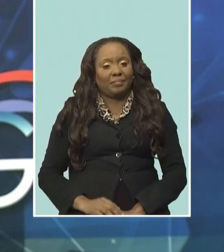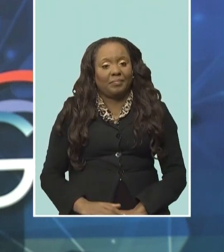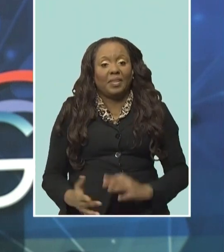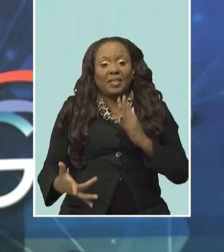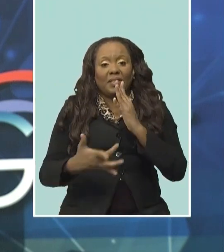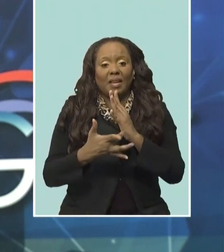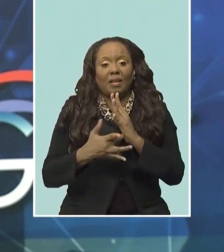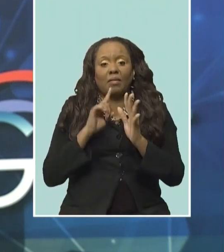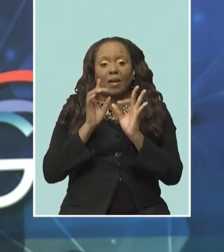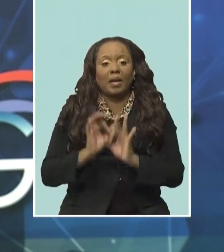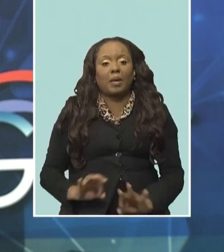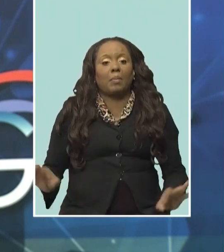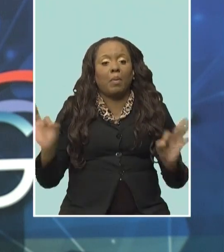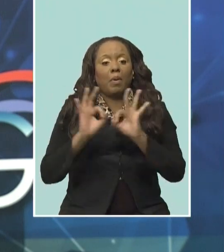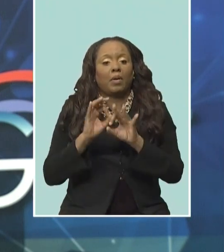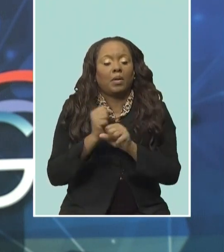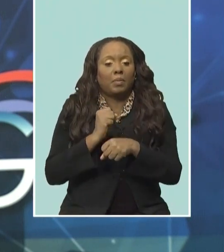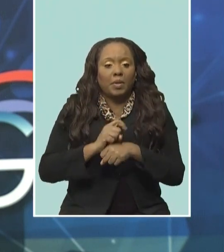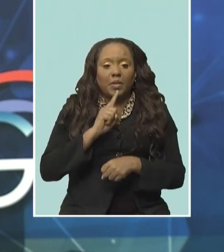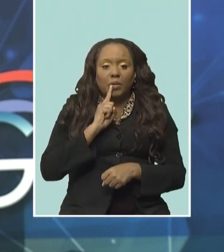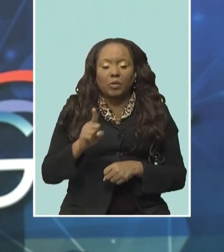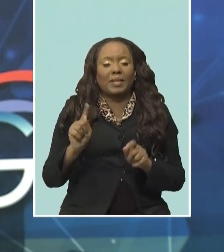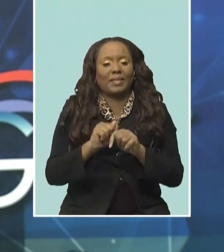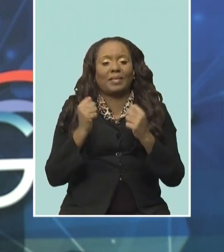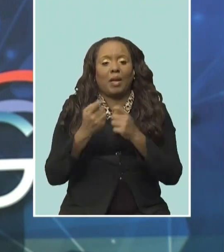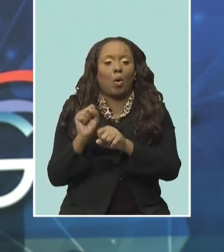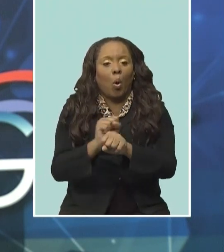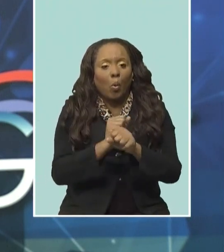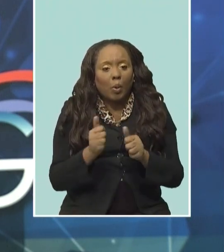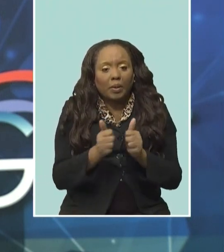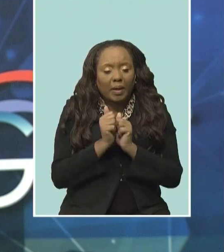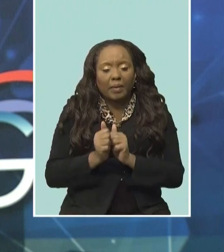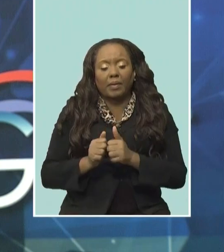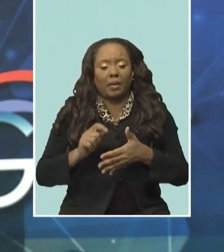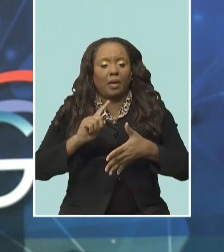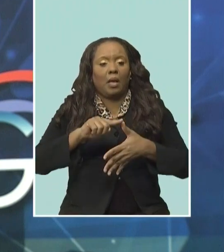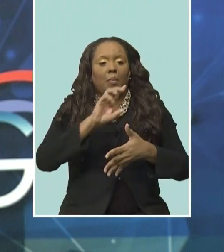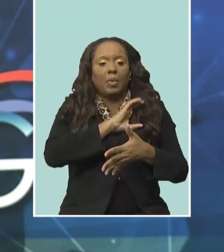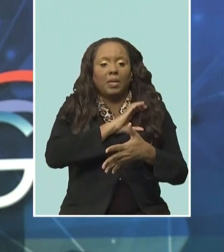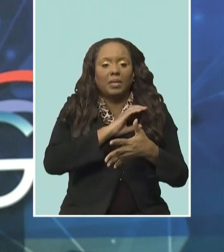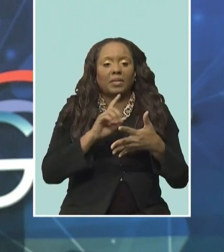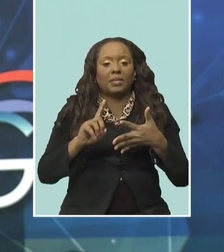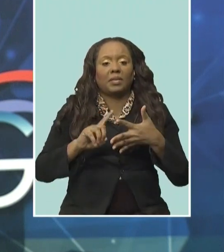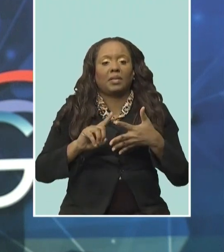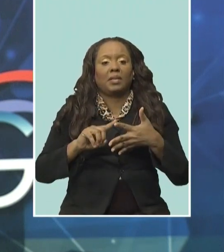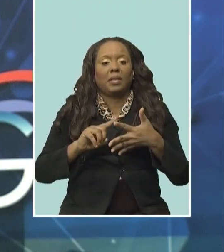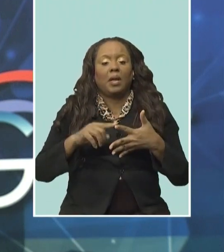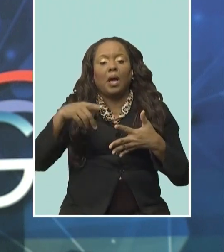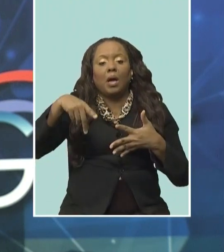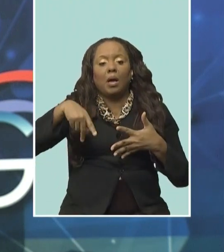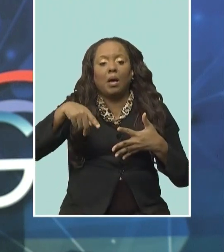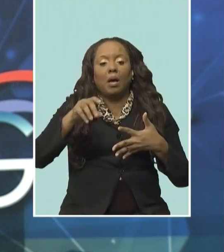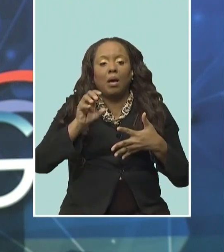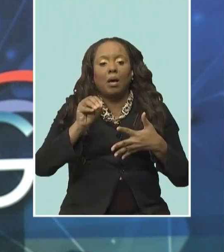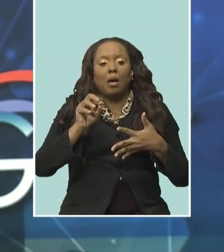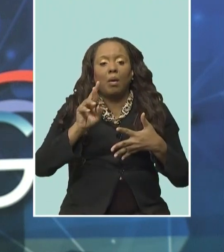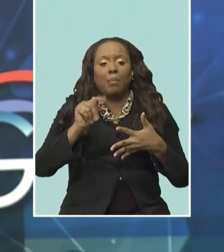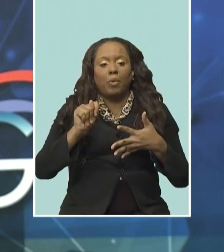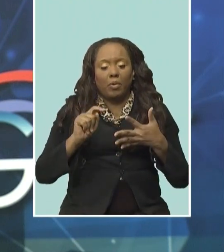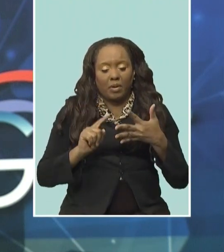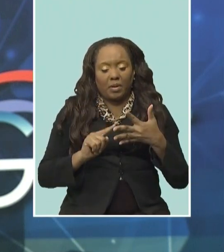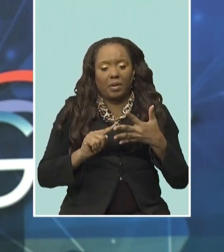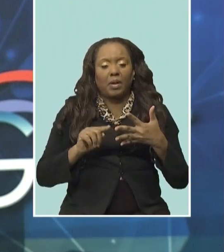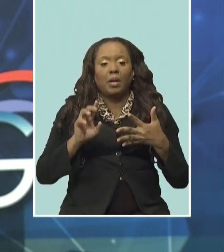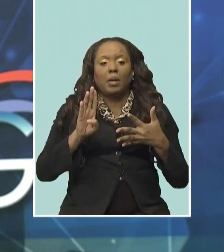the team comprising the officers of the Port Authority, the police and defence forces to quickly complete the initial